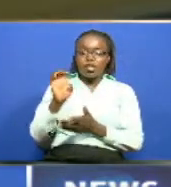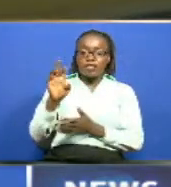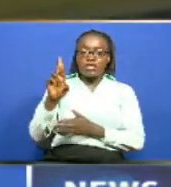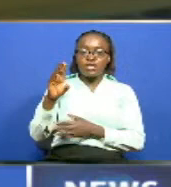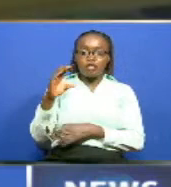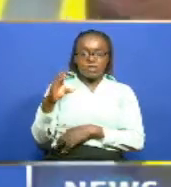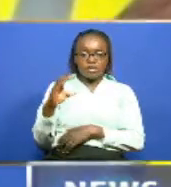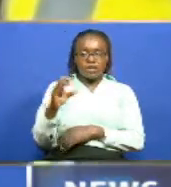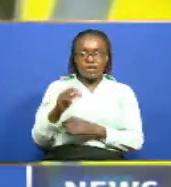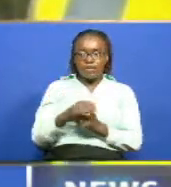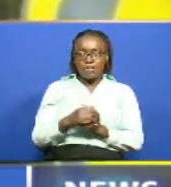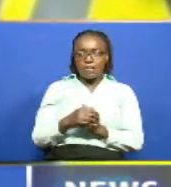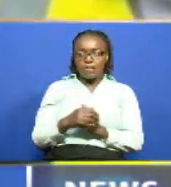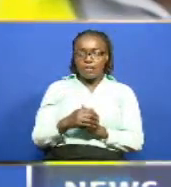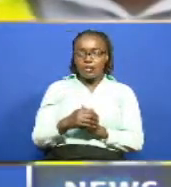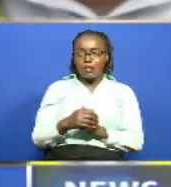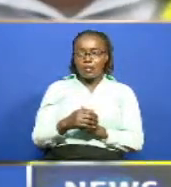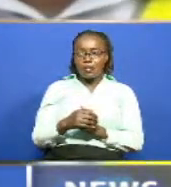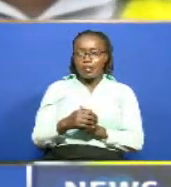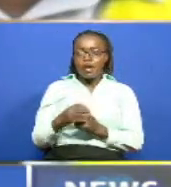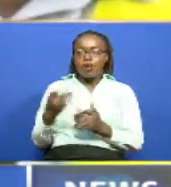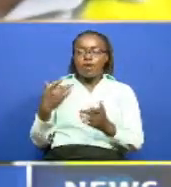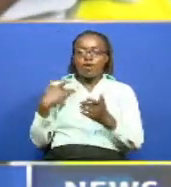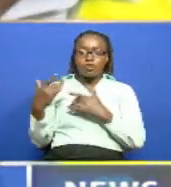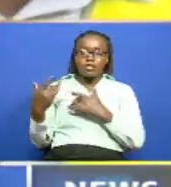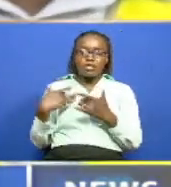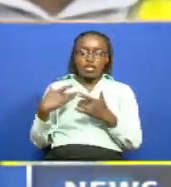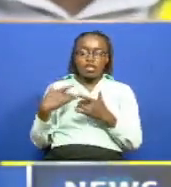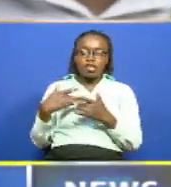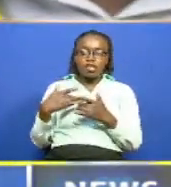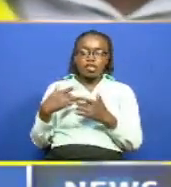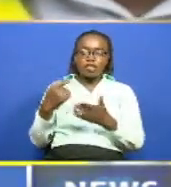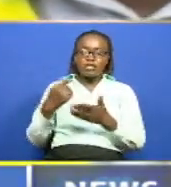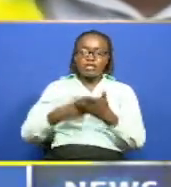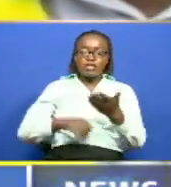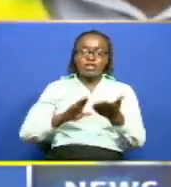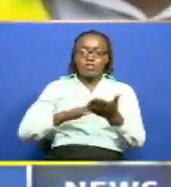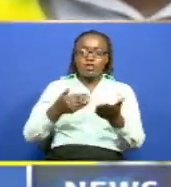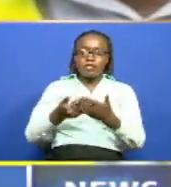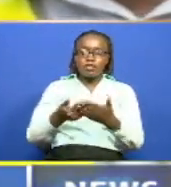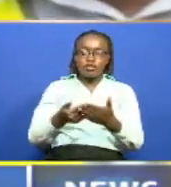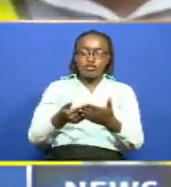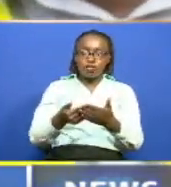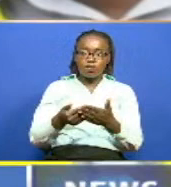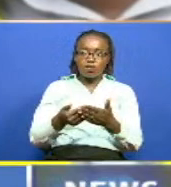Authority. As regards the tariff application which we made,